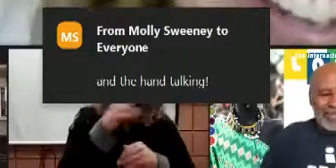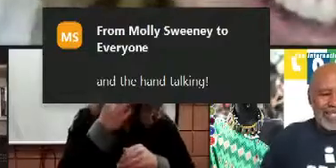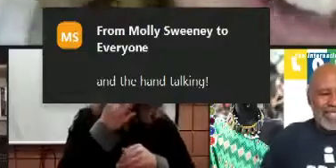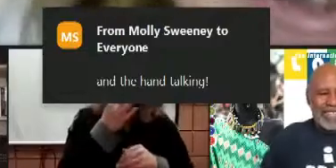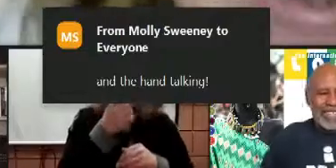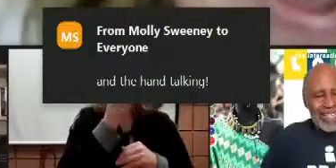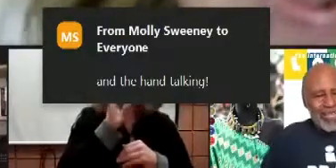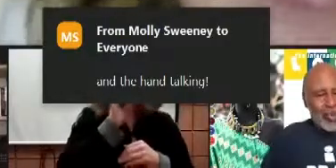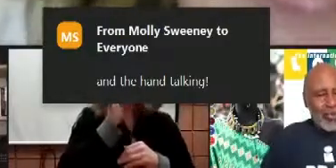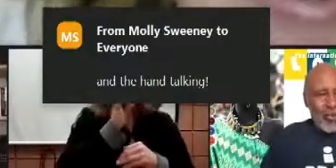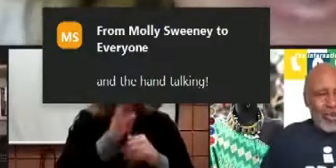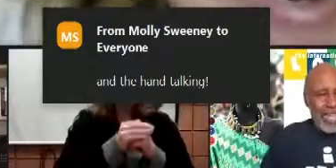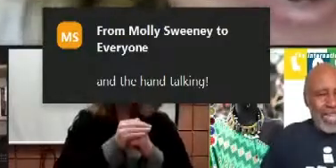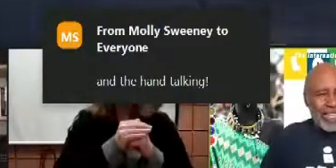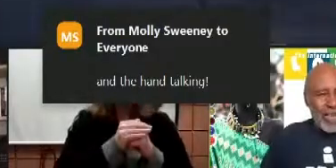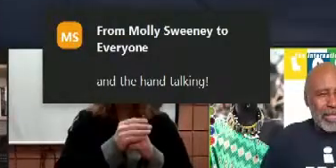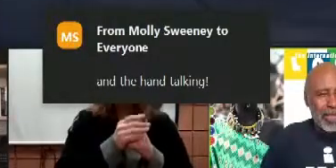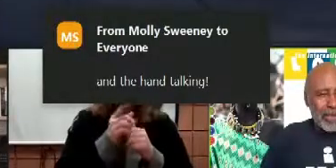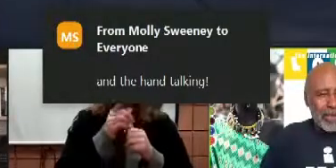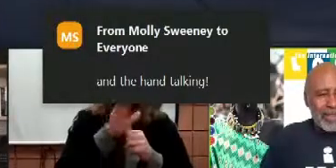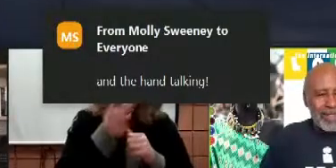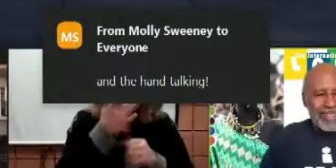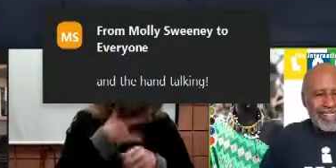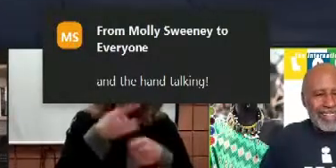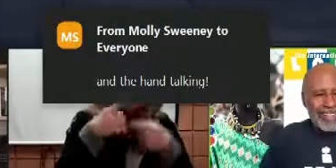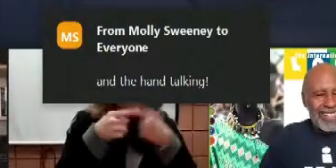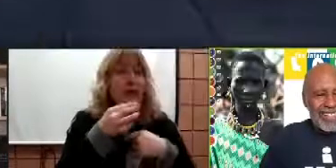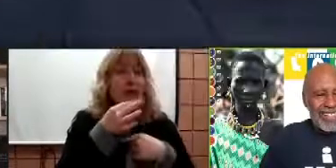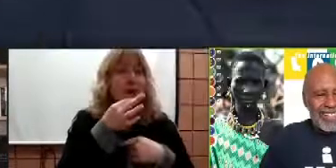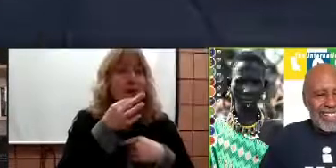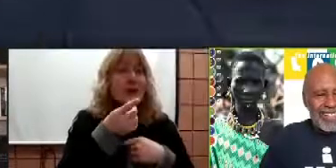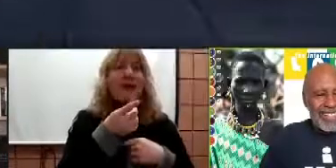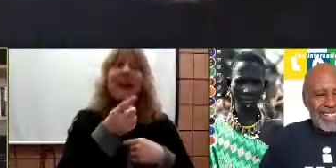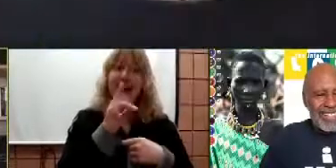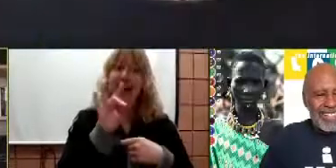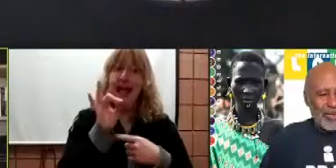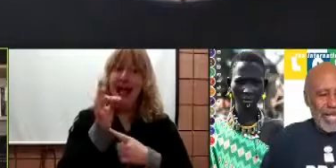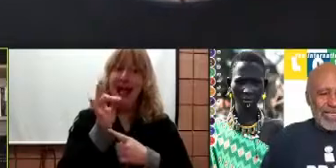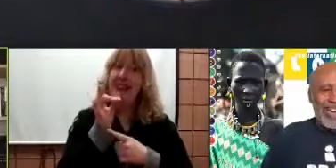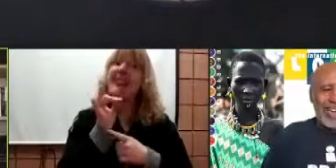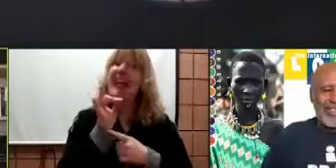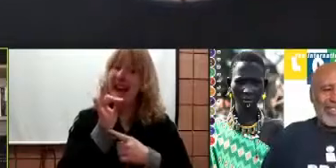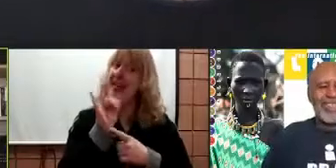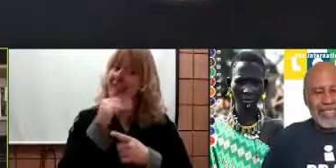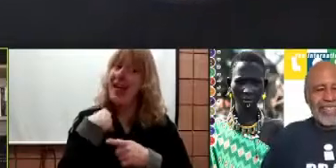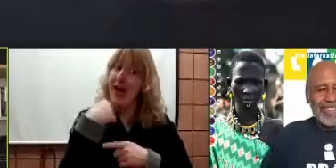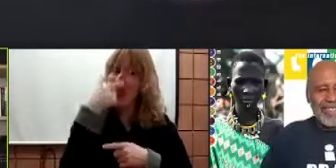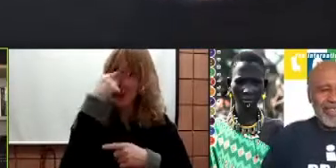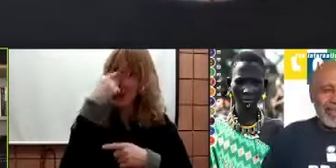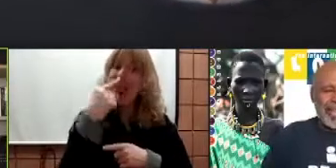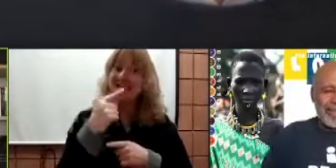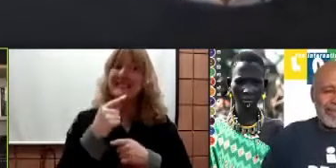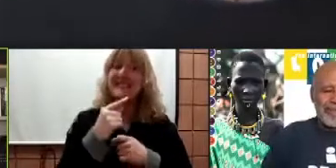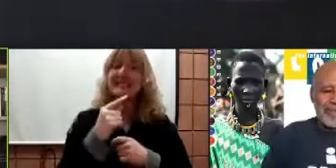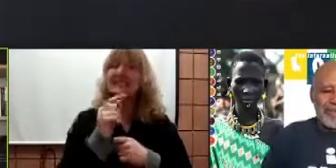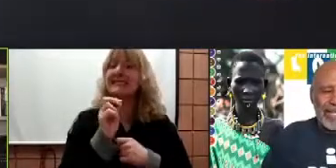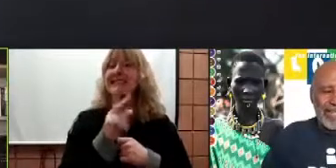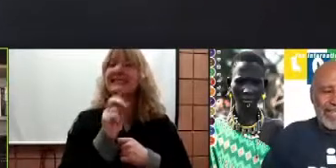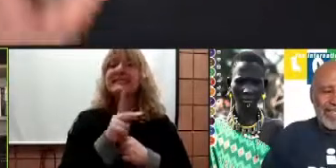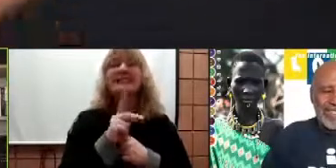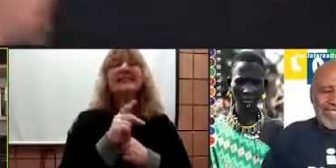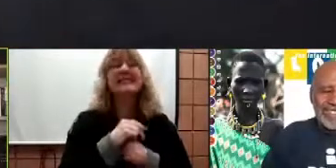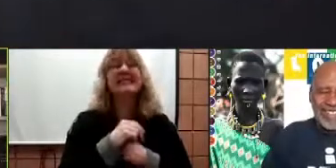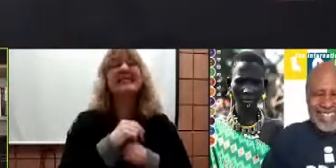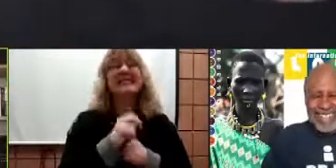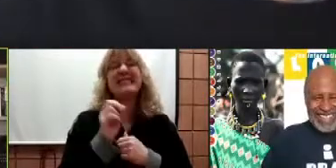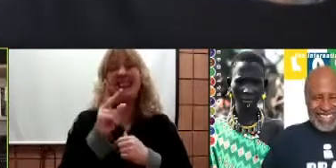do. Isn't your All birthday right. coming up? It's the 8th. So Yeah, Monday. that's what I thought. Yep. Okay. All right, All y'all.